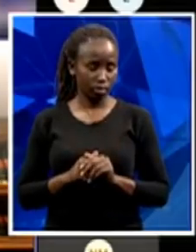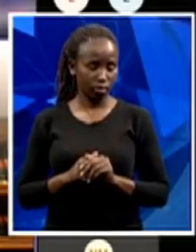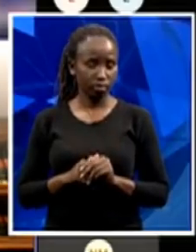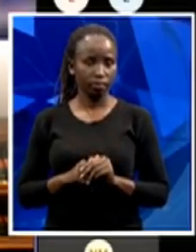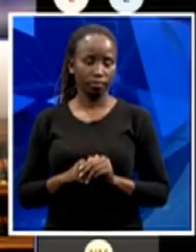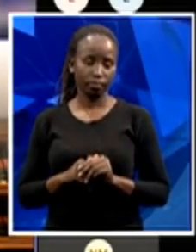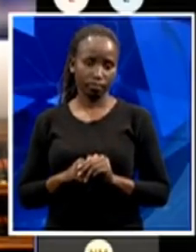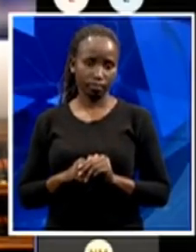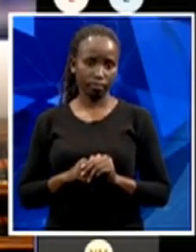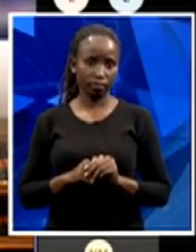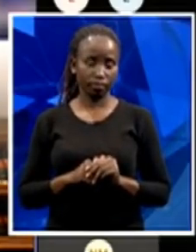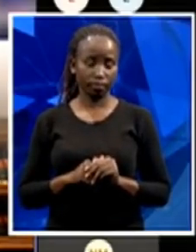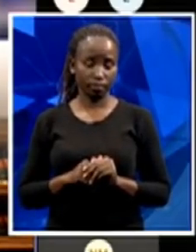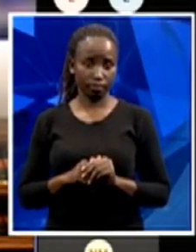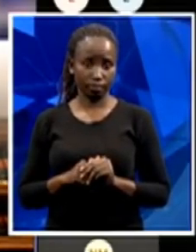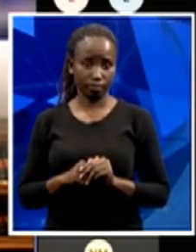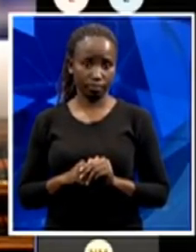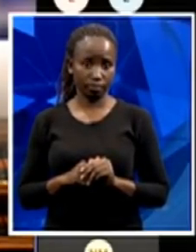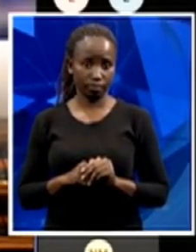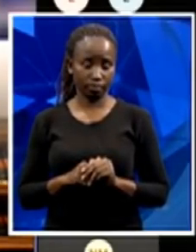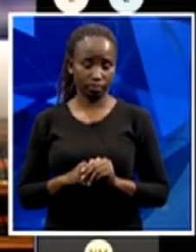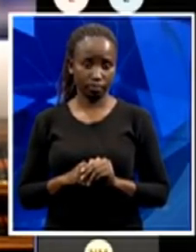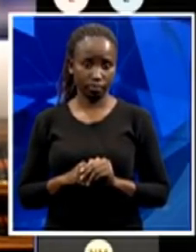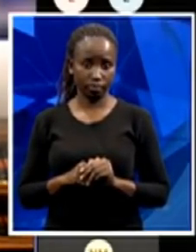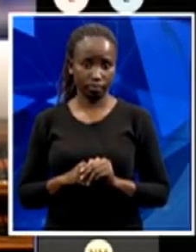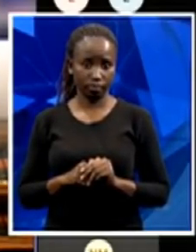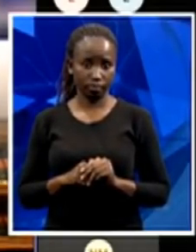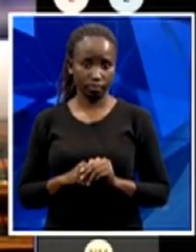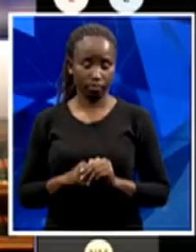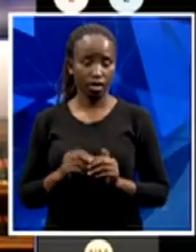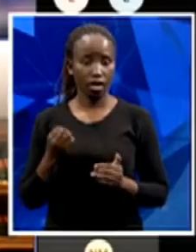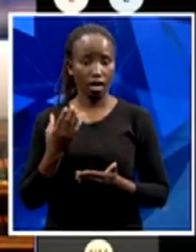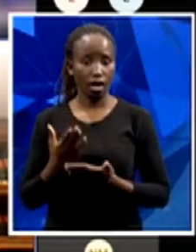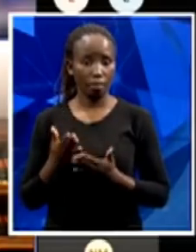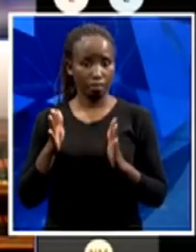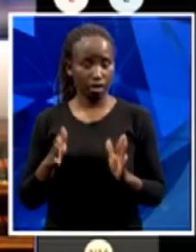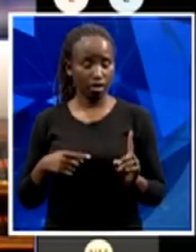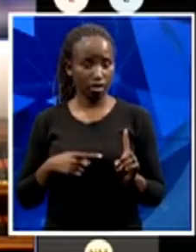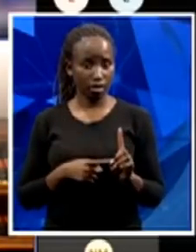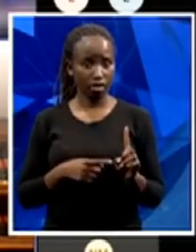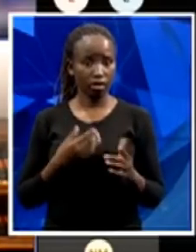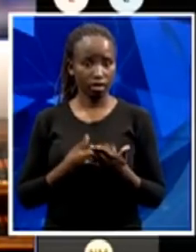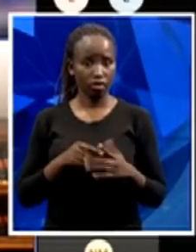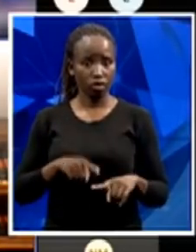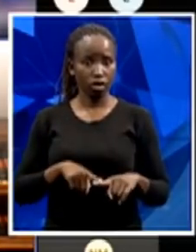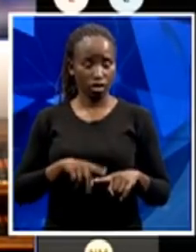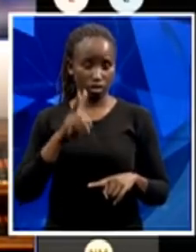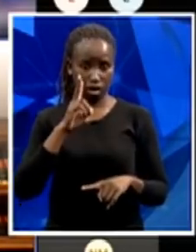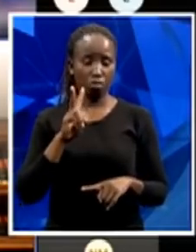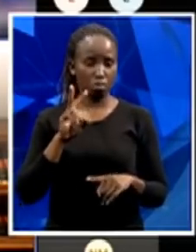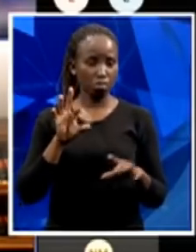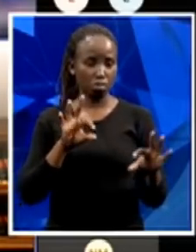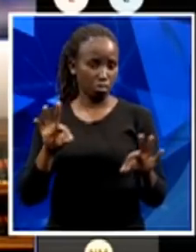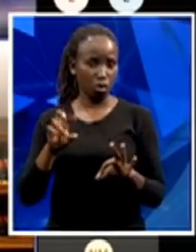the applicant, Mr. Maweru, relies on what would be appropriate circumstances, it is a general delegation. It is a